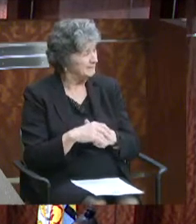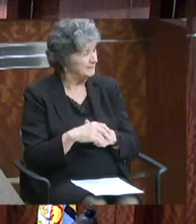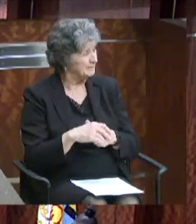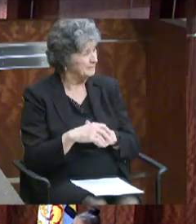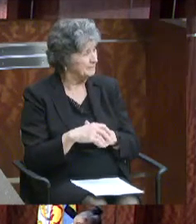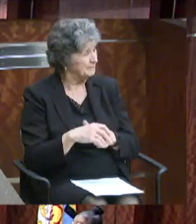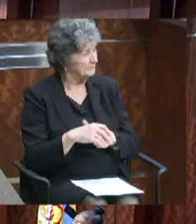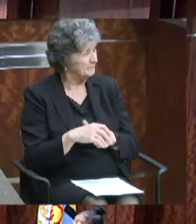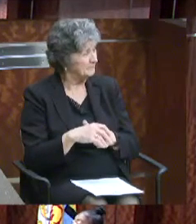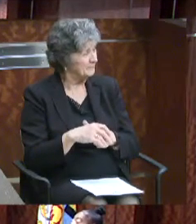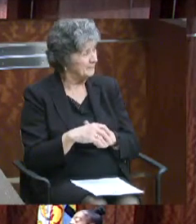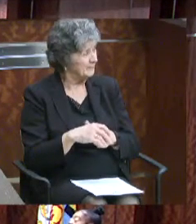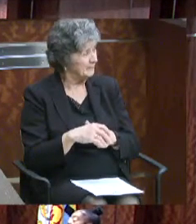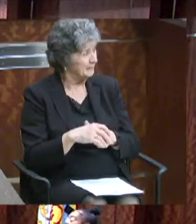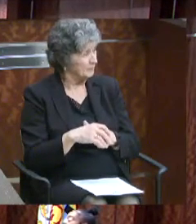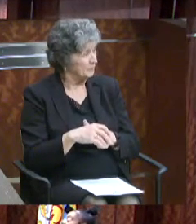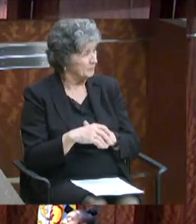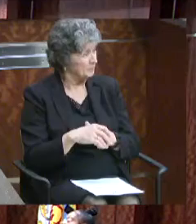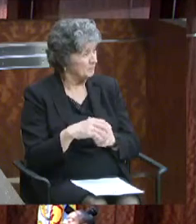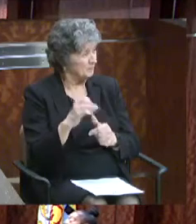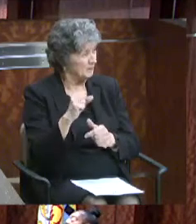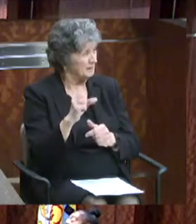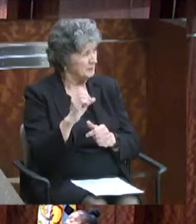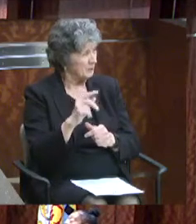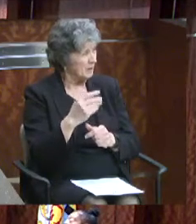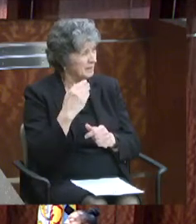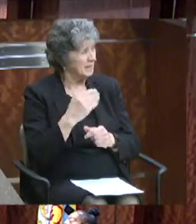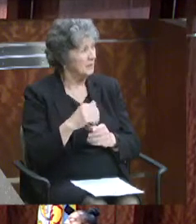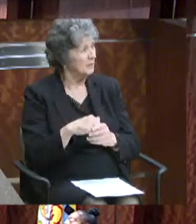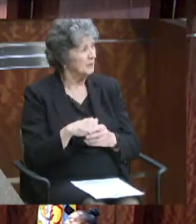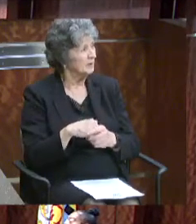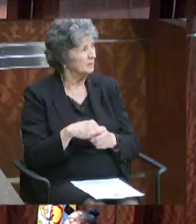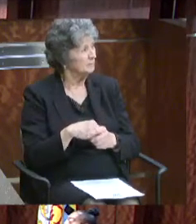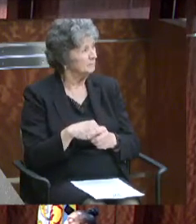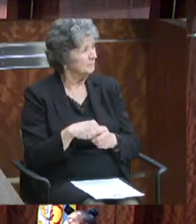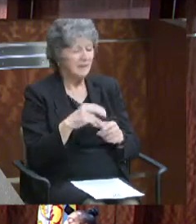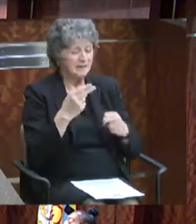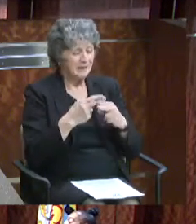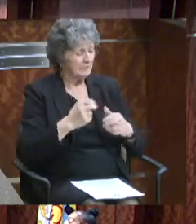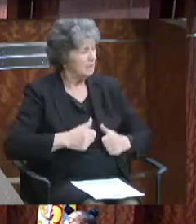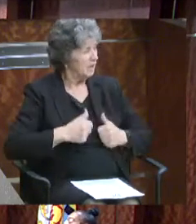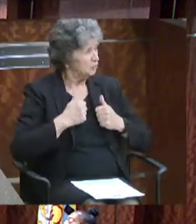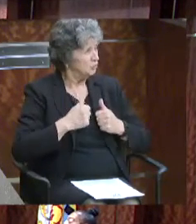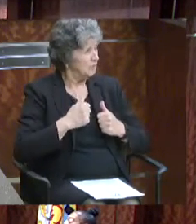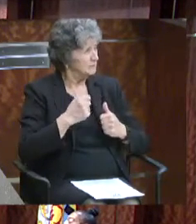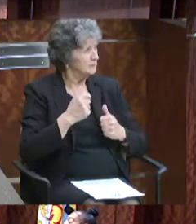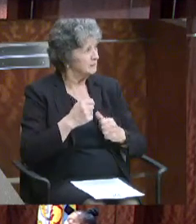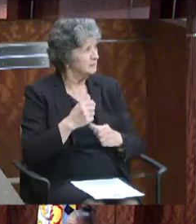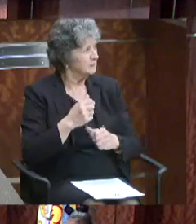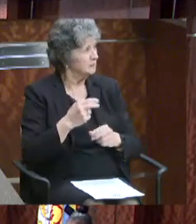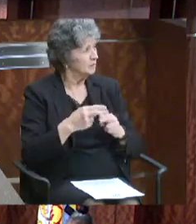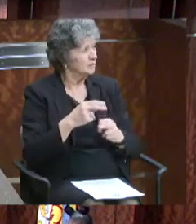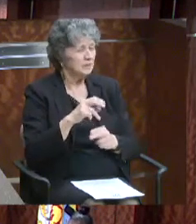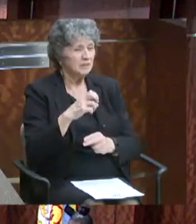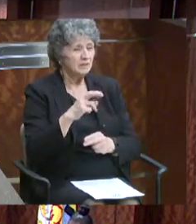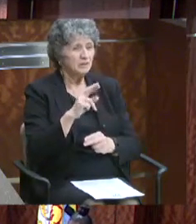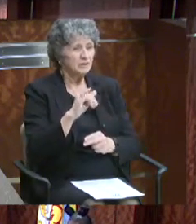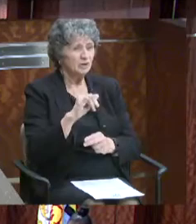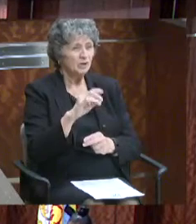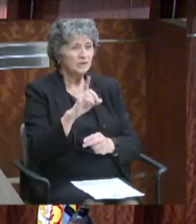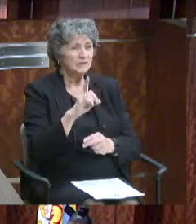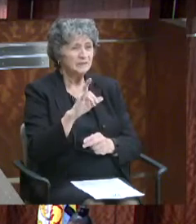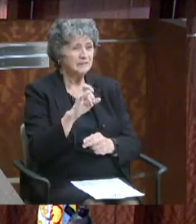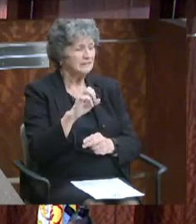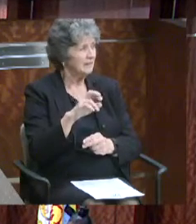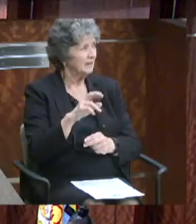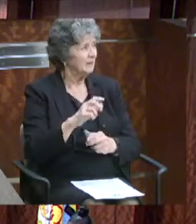Is it on? It is. It's green. Okay, thank you. Go ahead. Name and address for the record, please. All right. My name is Cheryl Dyer. I live